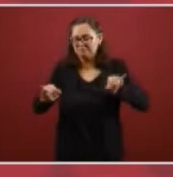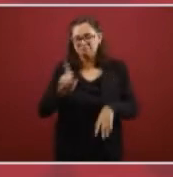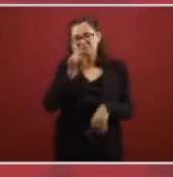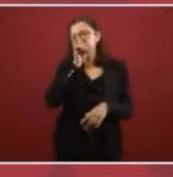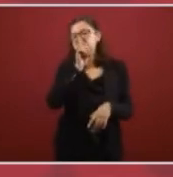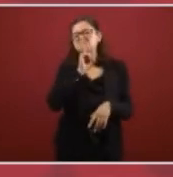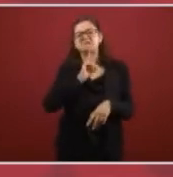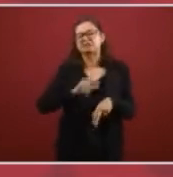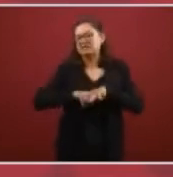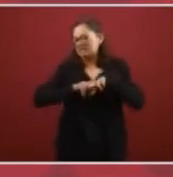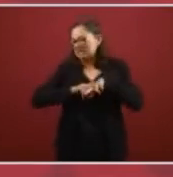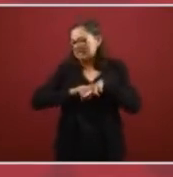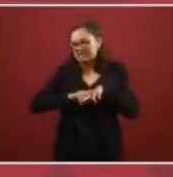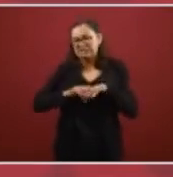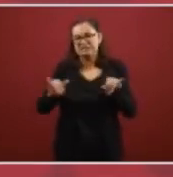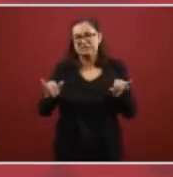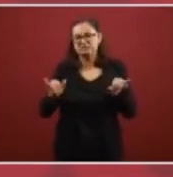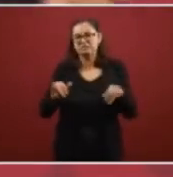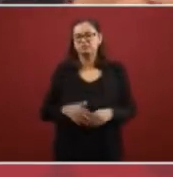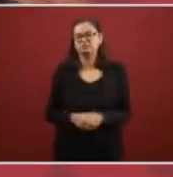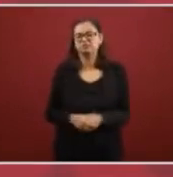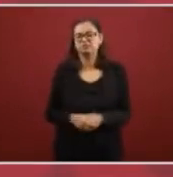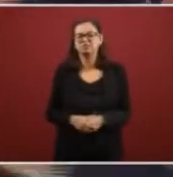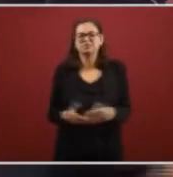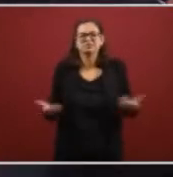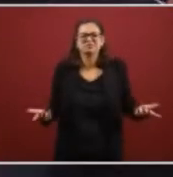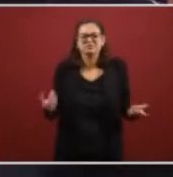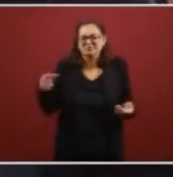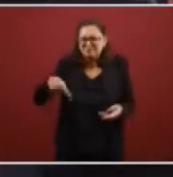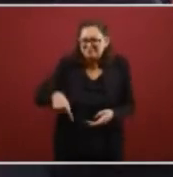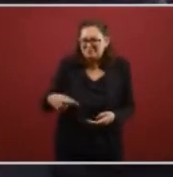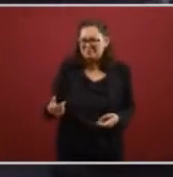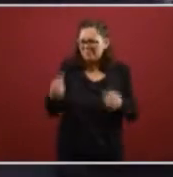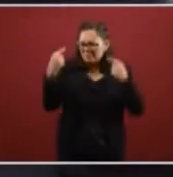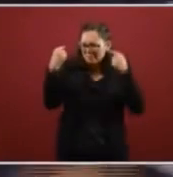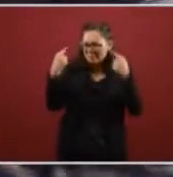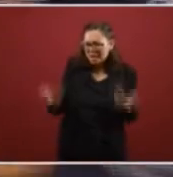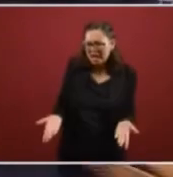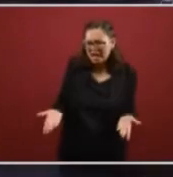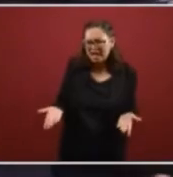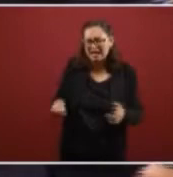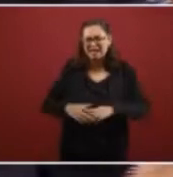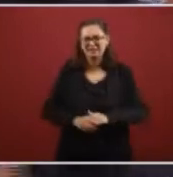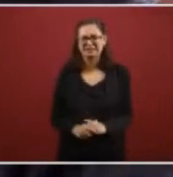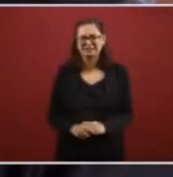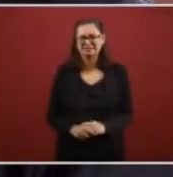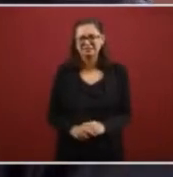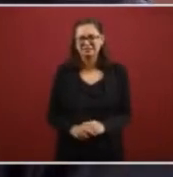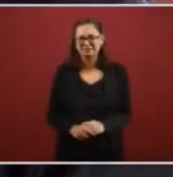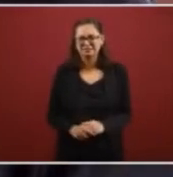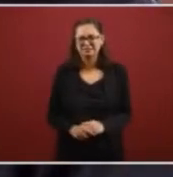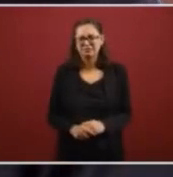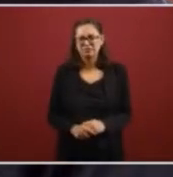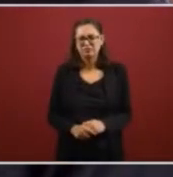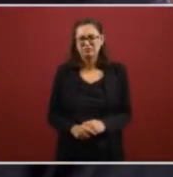is false. So then what would we do this for?